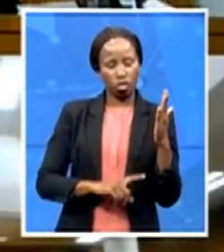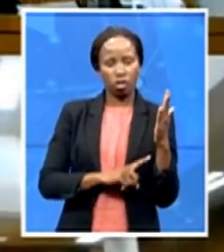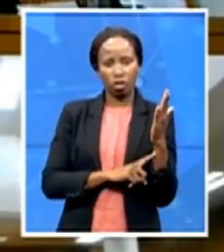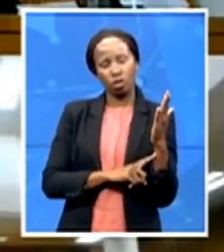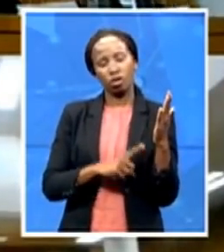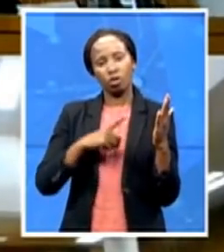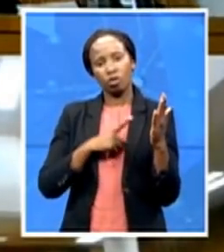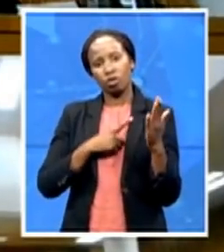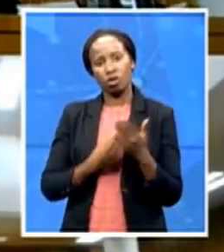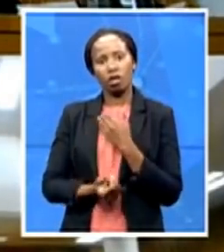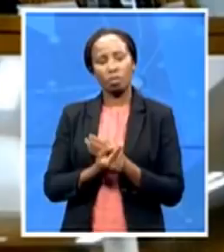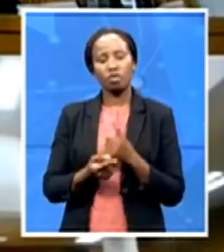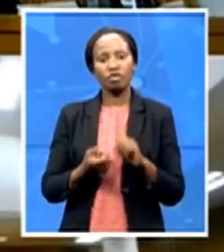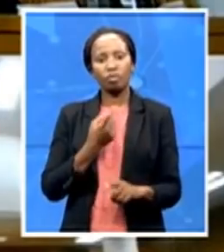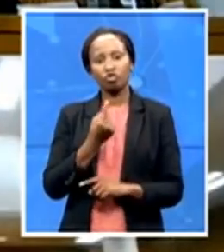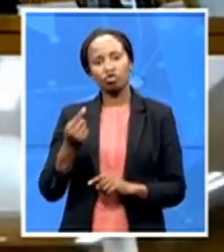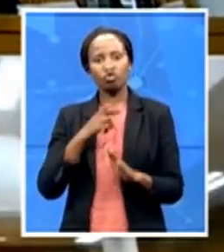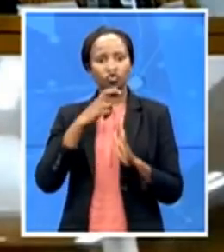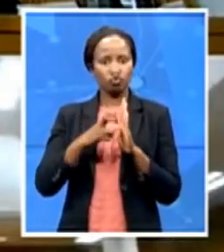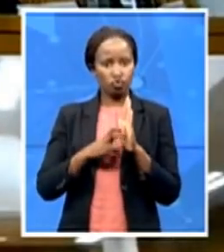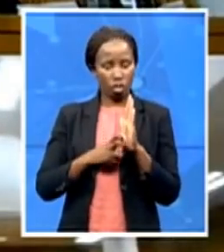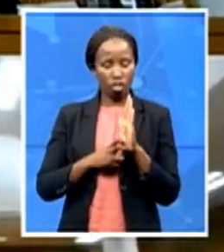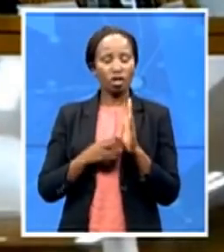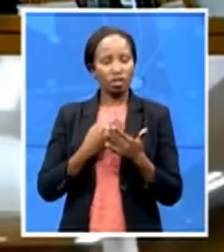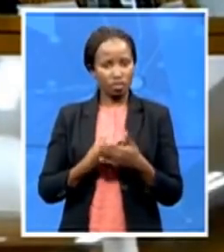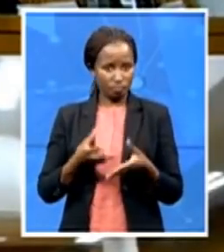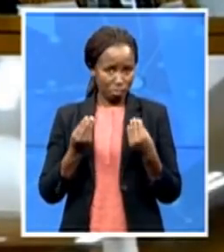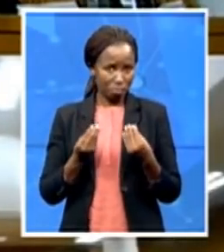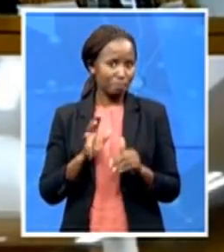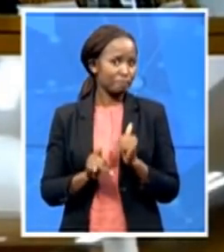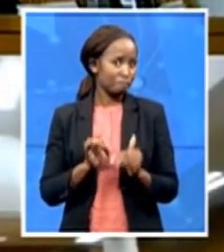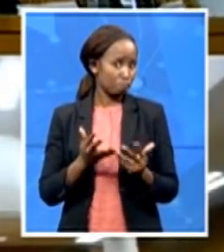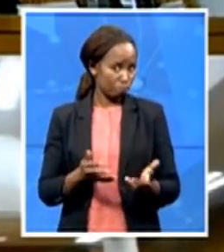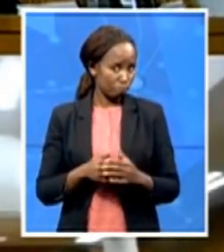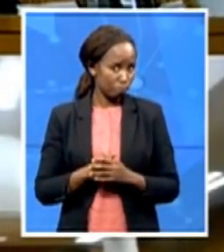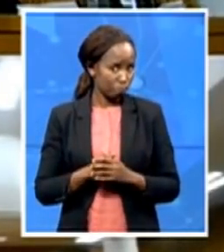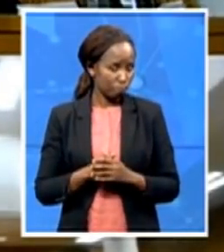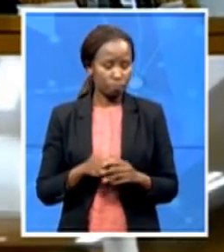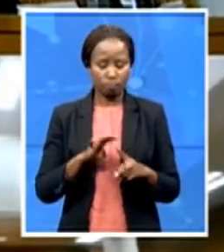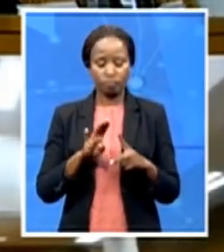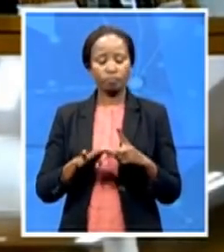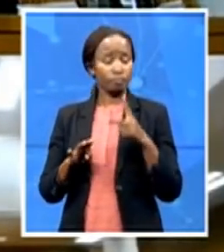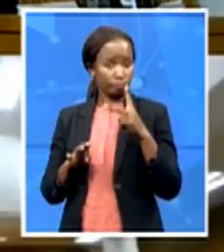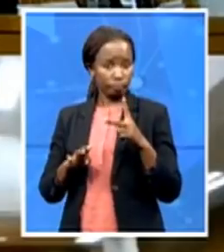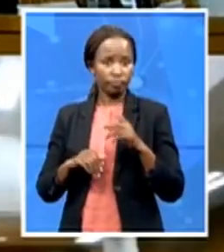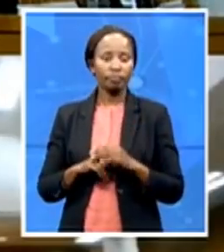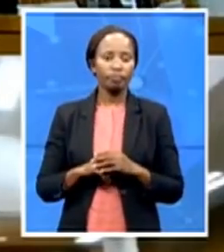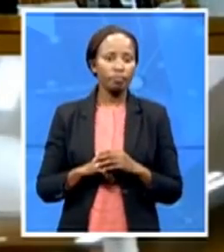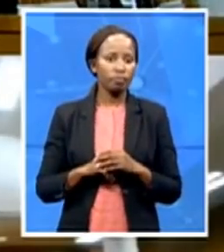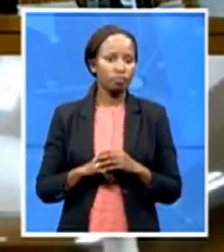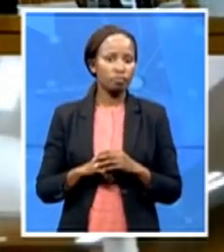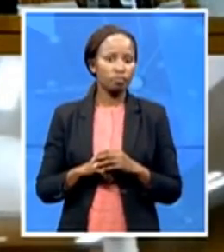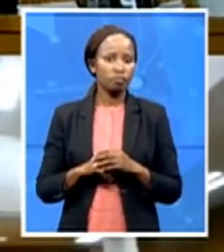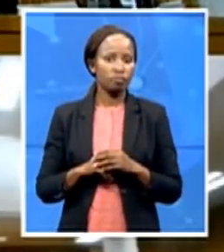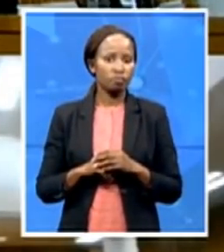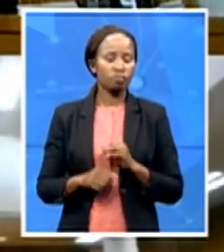regulating the impeachment process. Secondly, in our submission, it is permissible for the Assembly, when drafting the grounds on